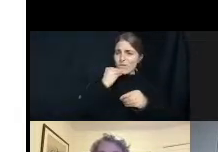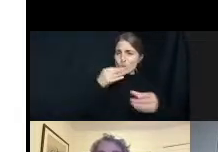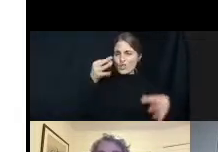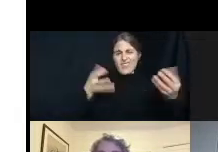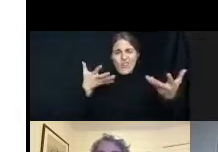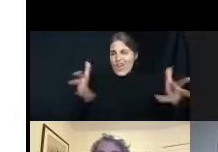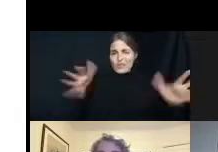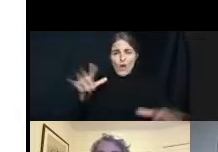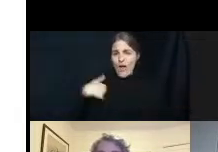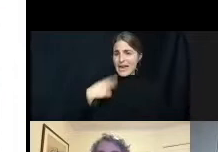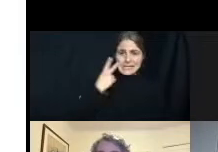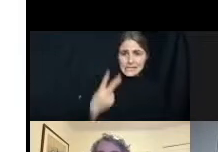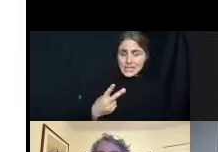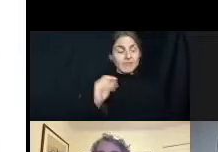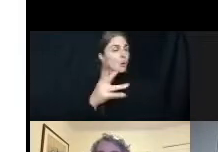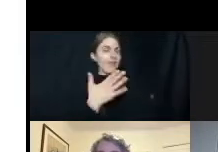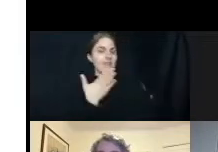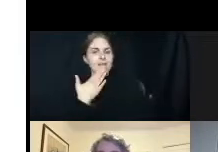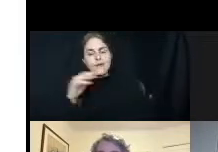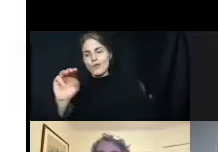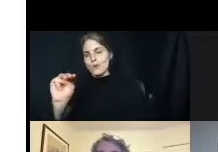screen. Awesome. Thank you, Mabel.